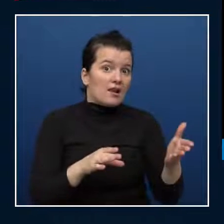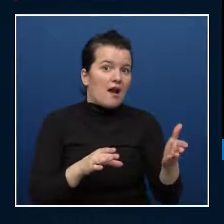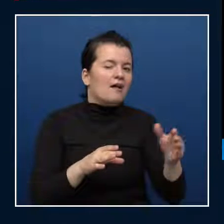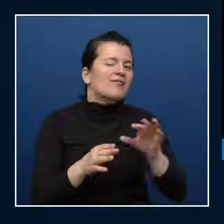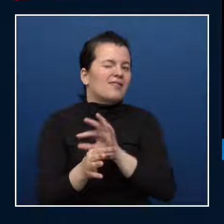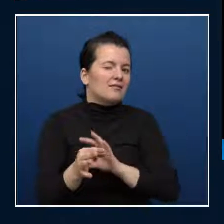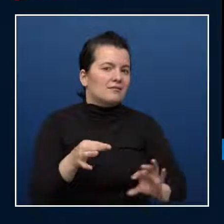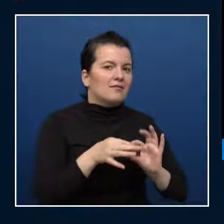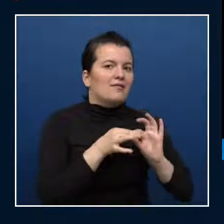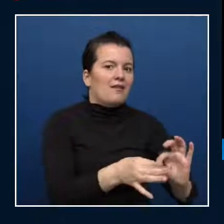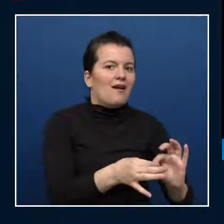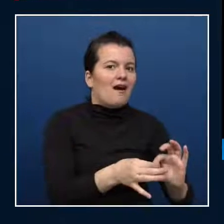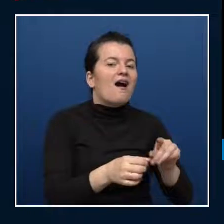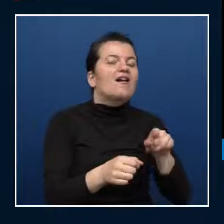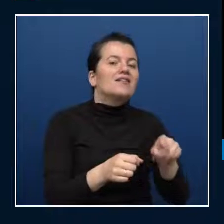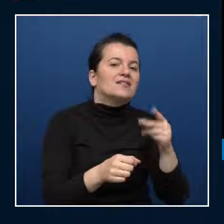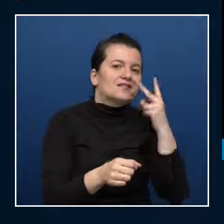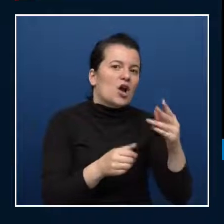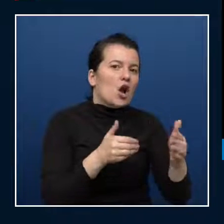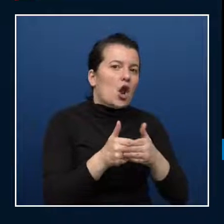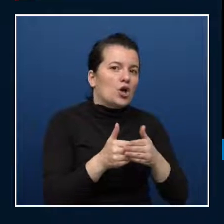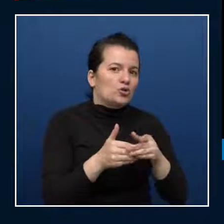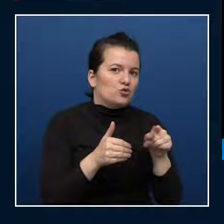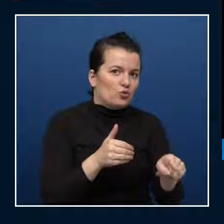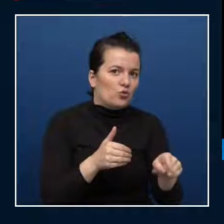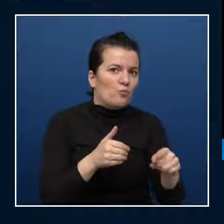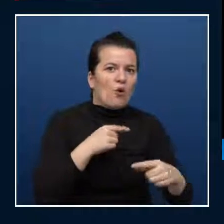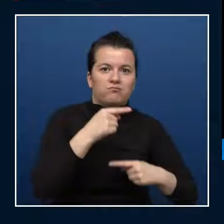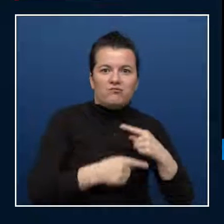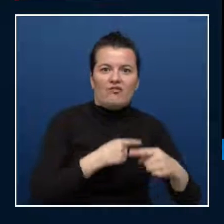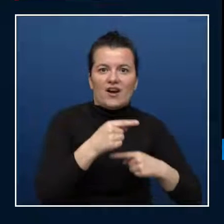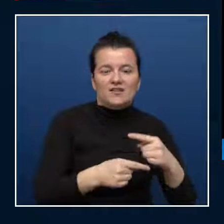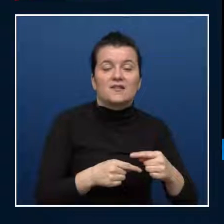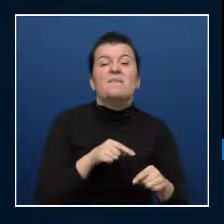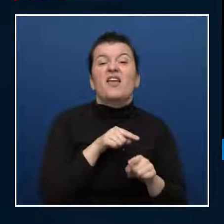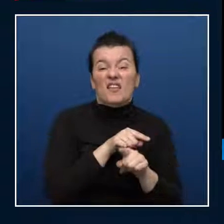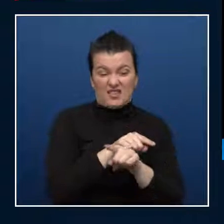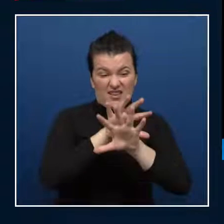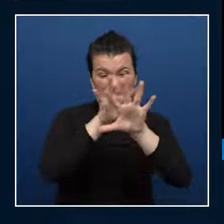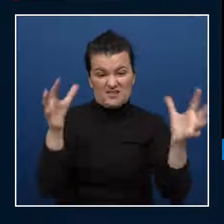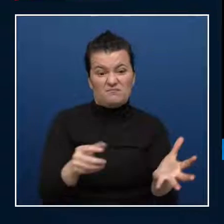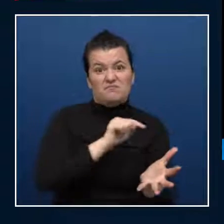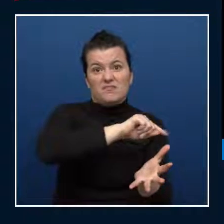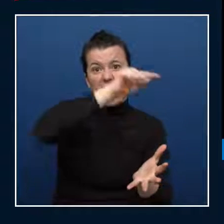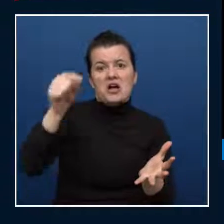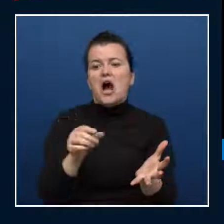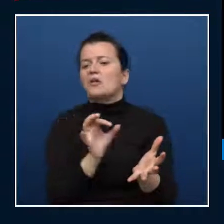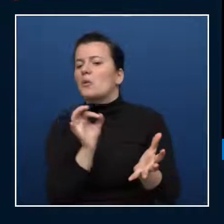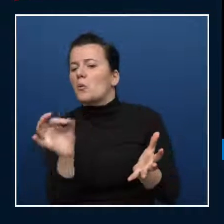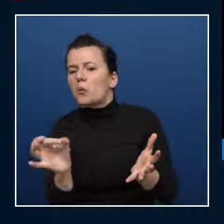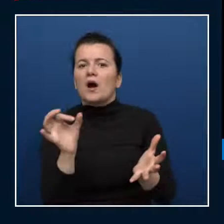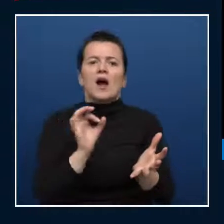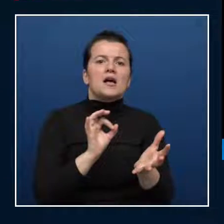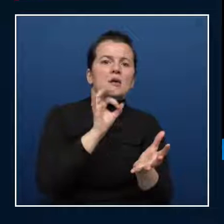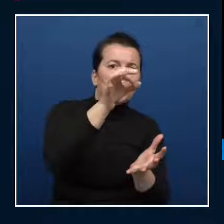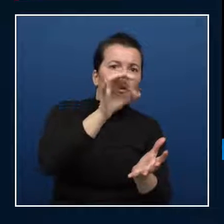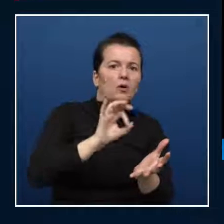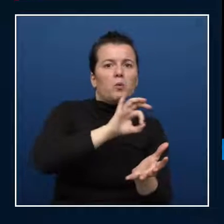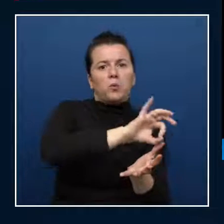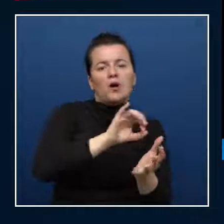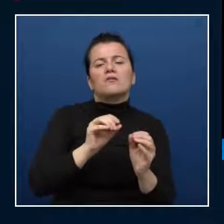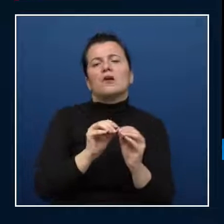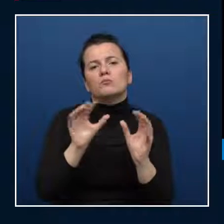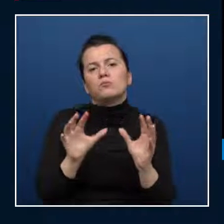is closest to you. And you can start to get really granular with this. I'll be showing you a demo of this later on, but you can start to really get down